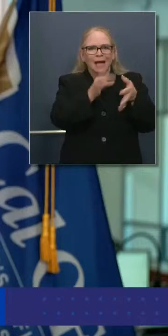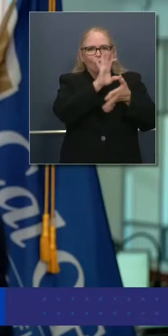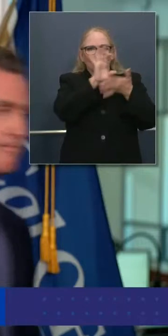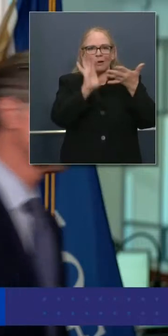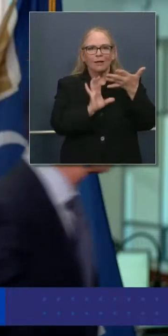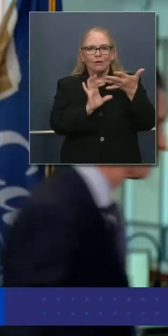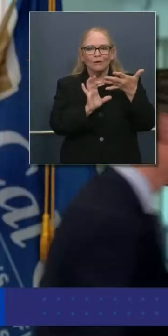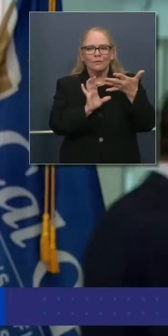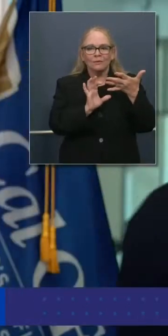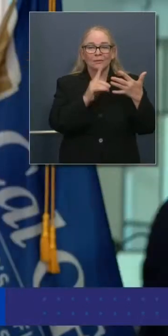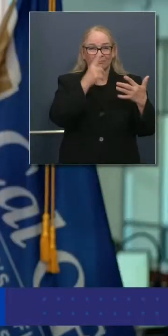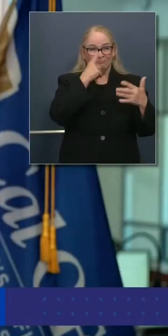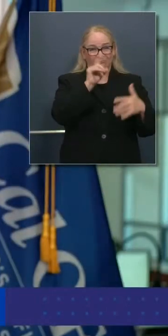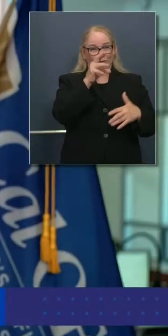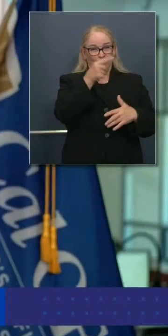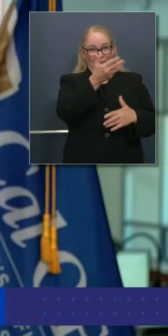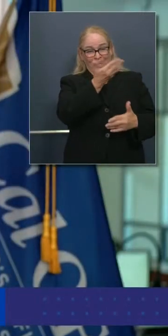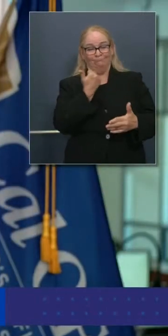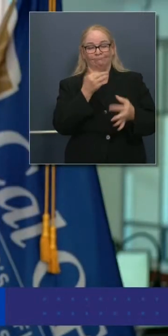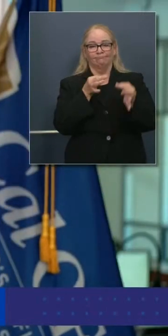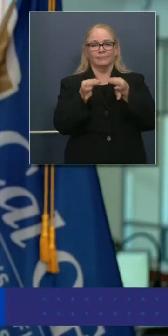specifically.